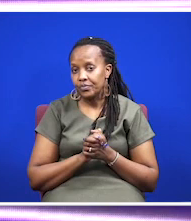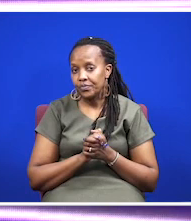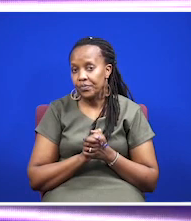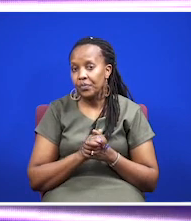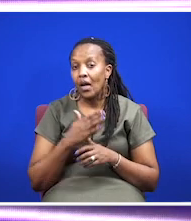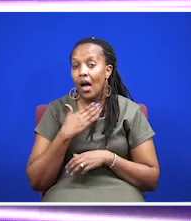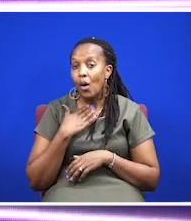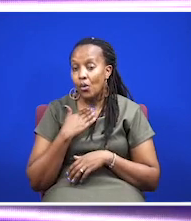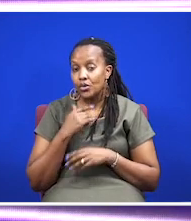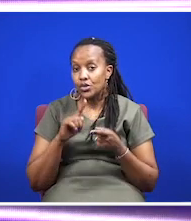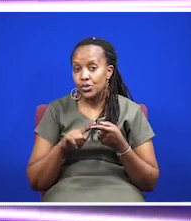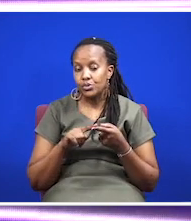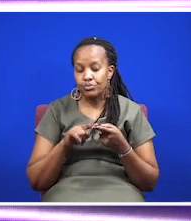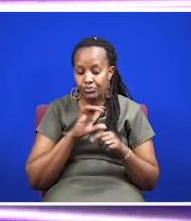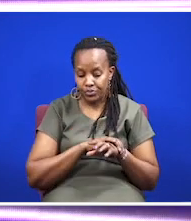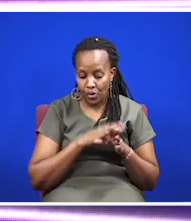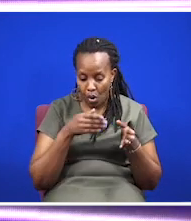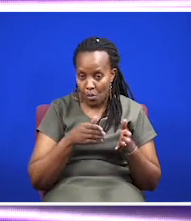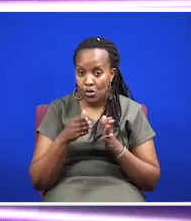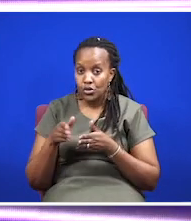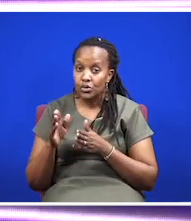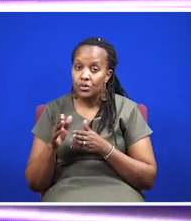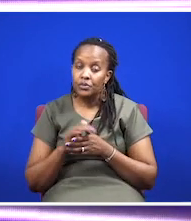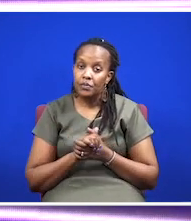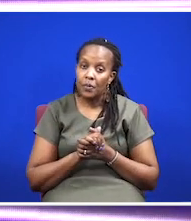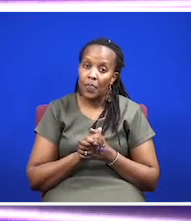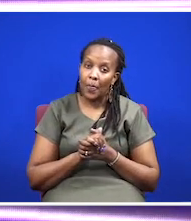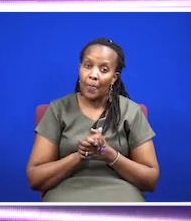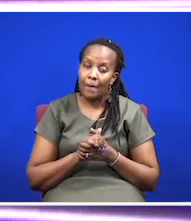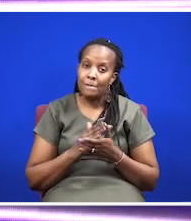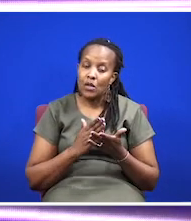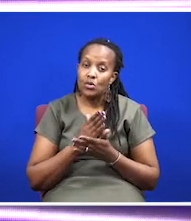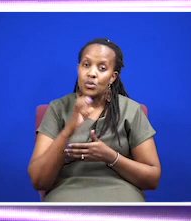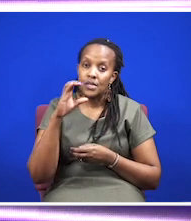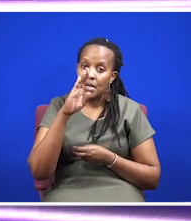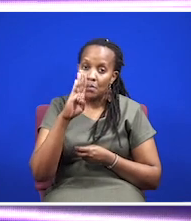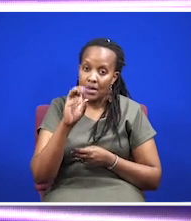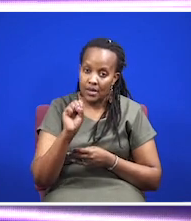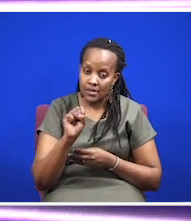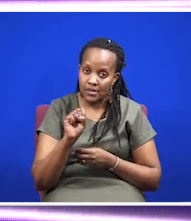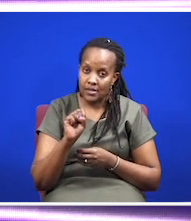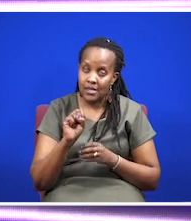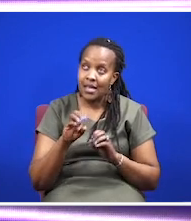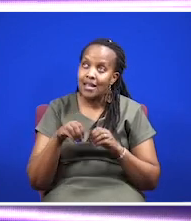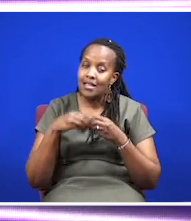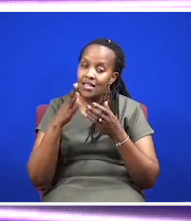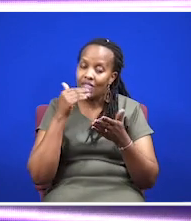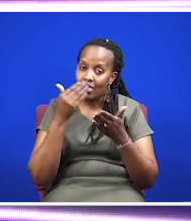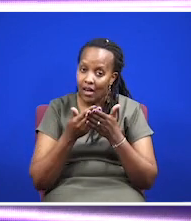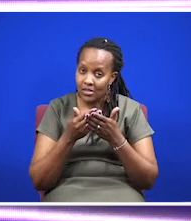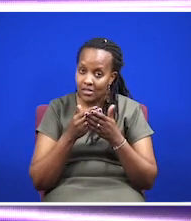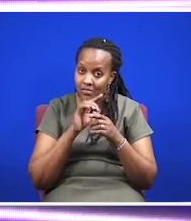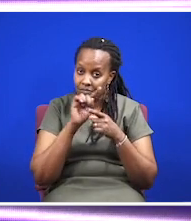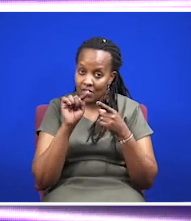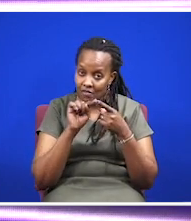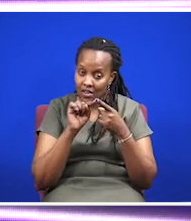you, I want to take this opportunity on behalf of CBS and give thanks first to God, who has